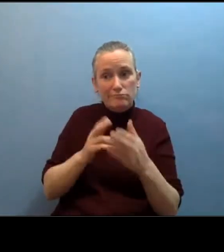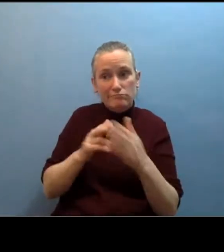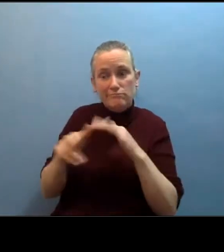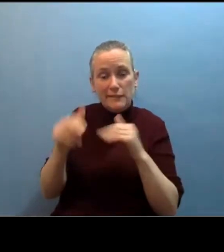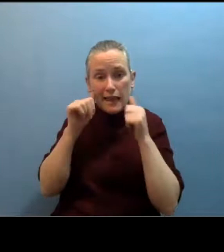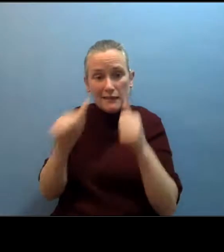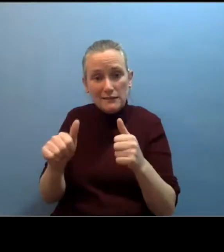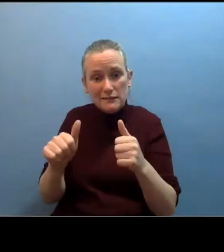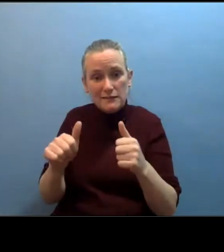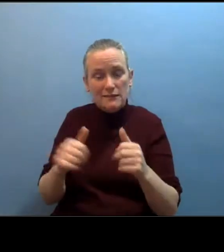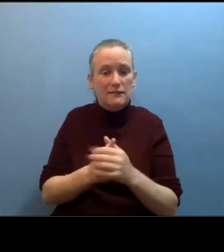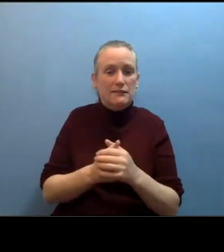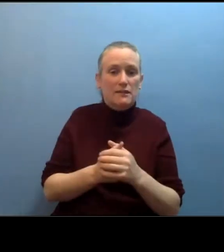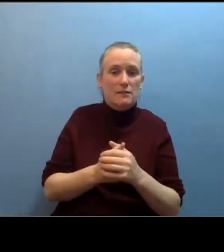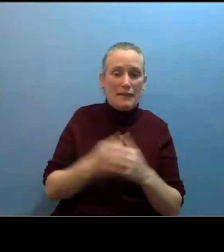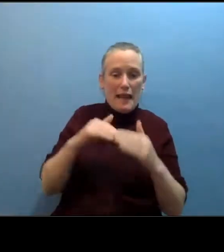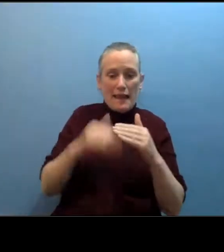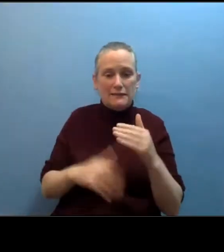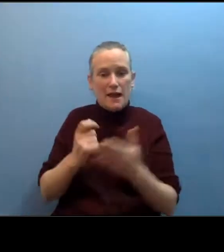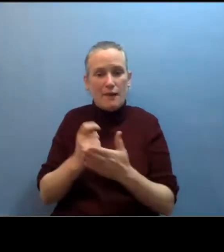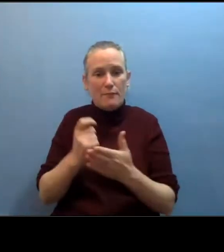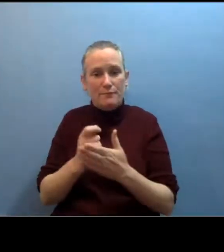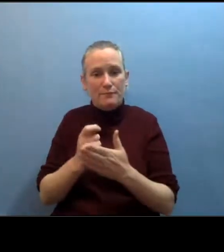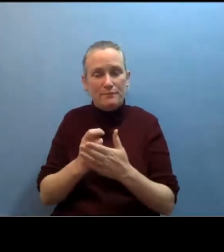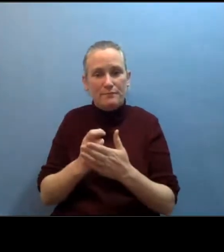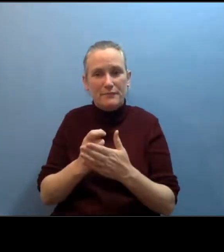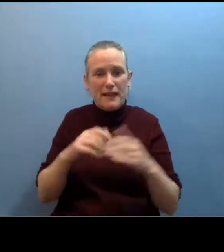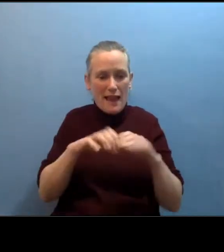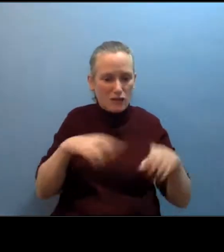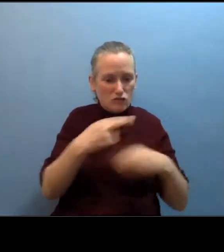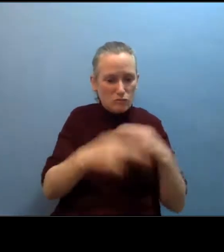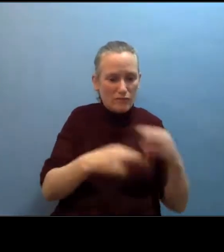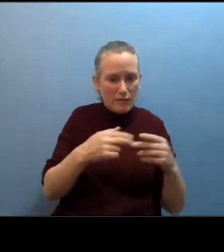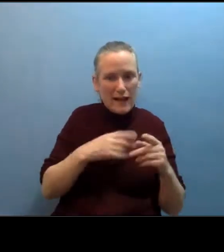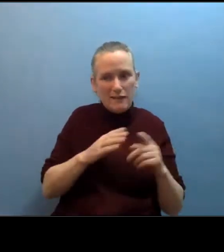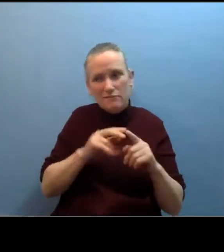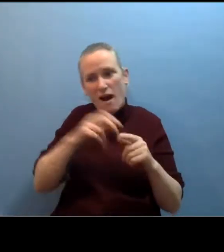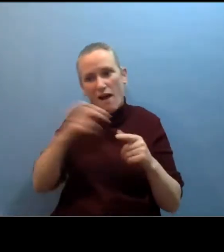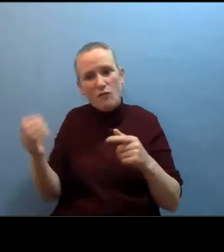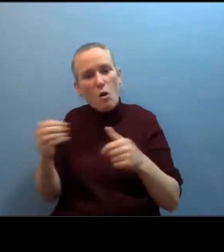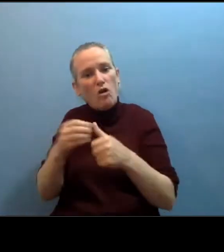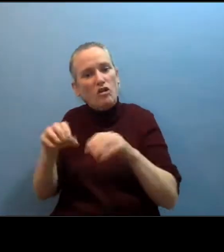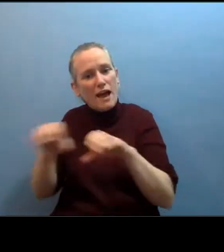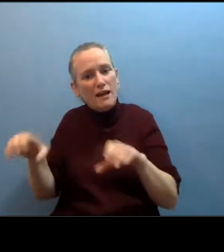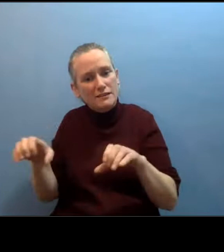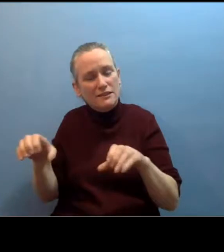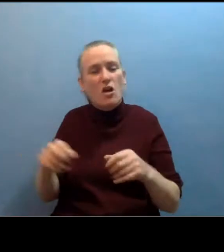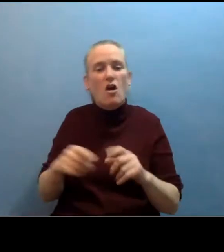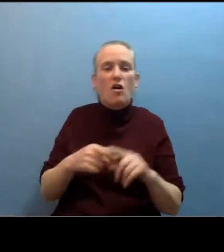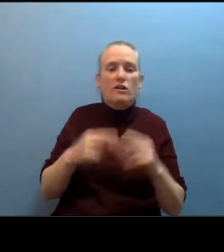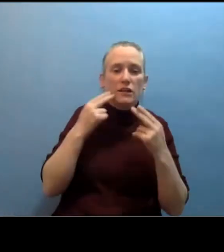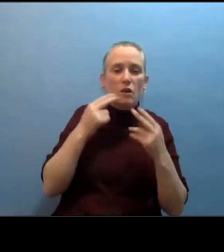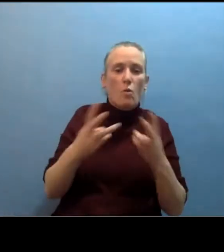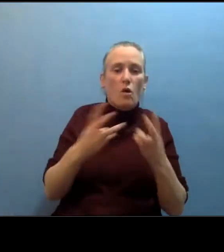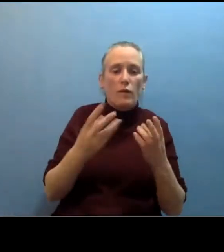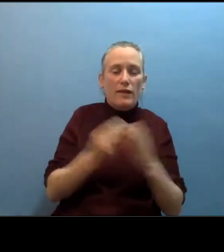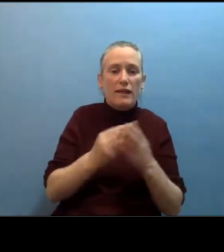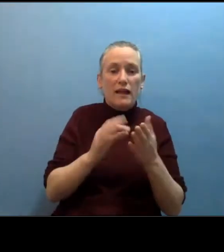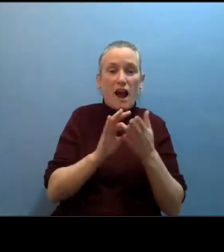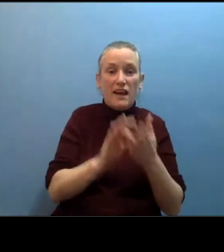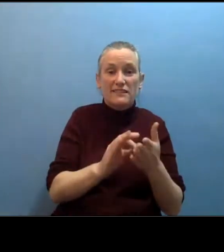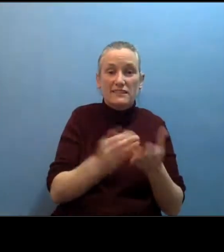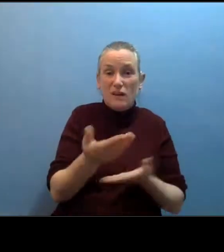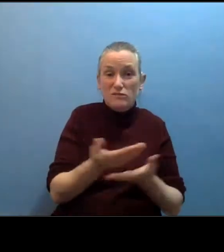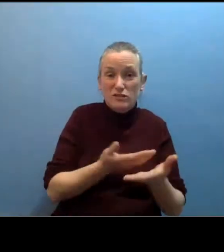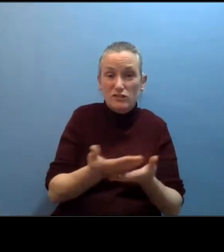within the classroom environment. It could be about, you know, looking at getting support, working with the guidance counsellor, looking at